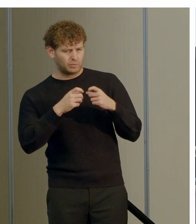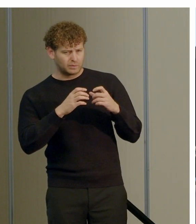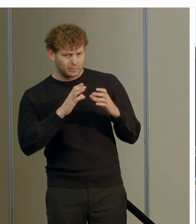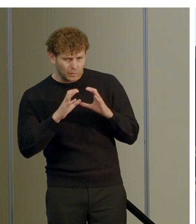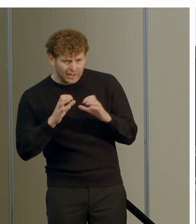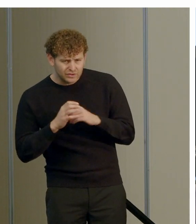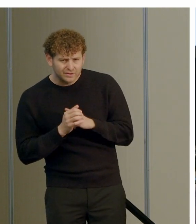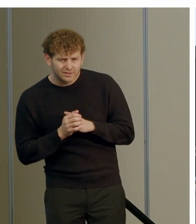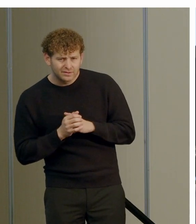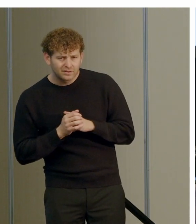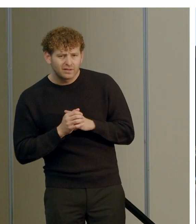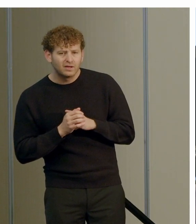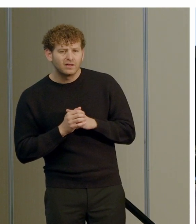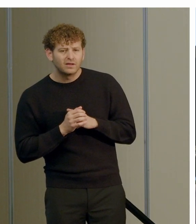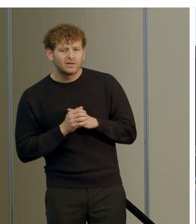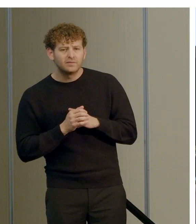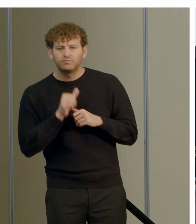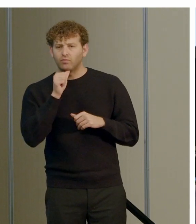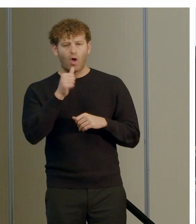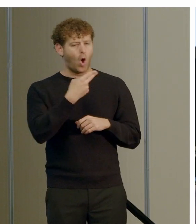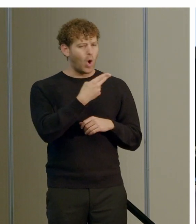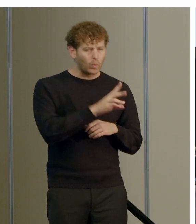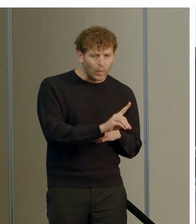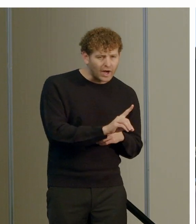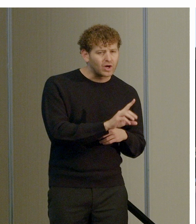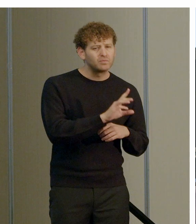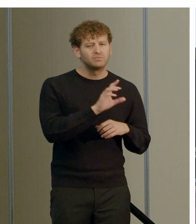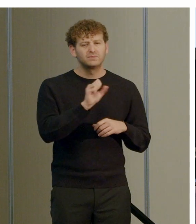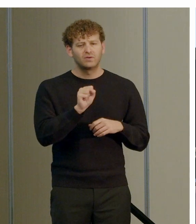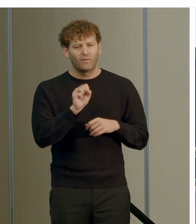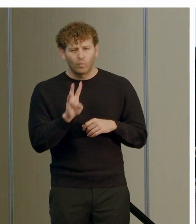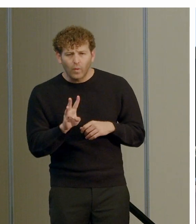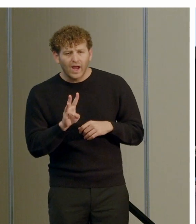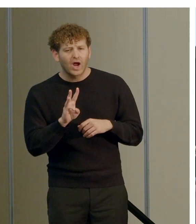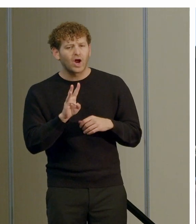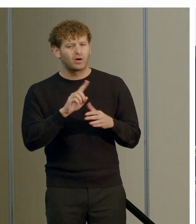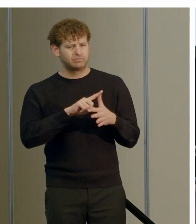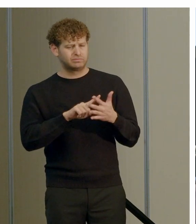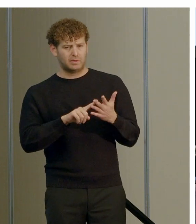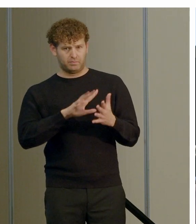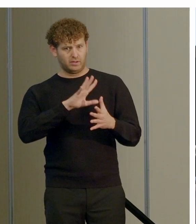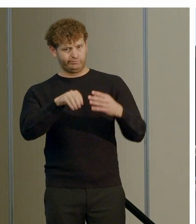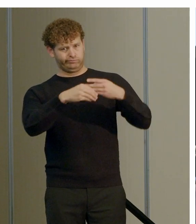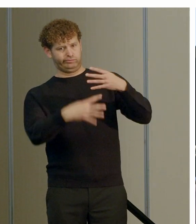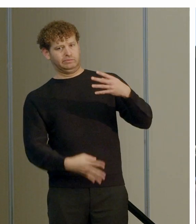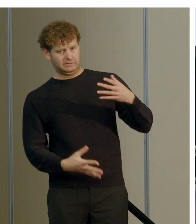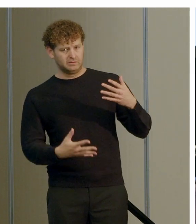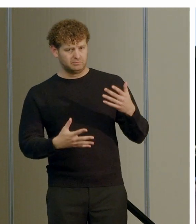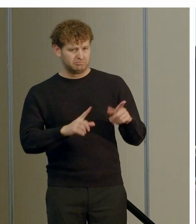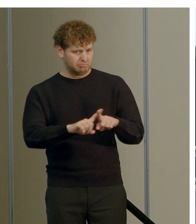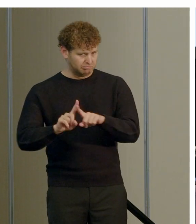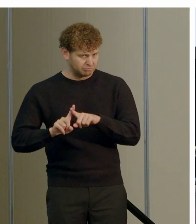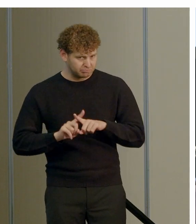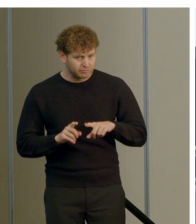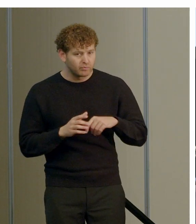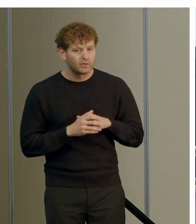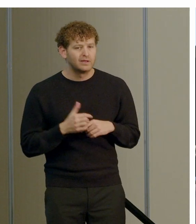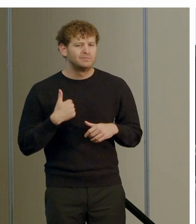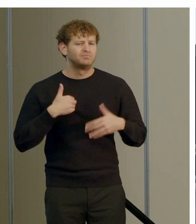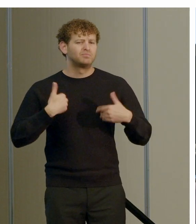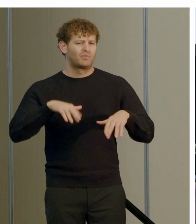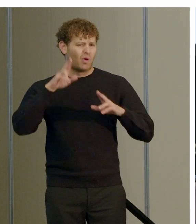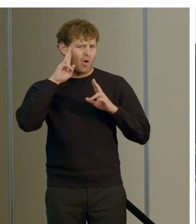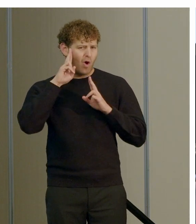hardware, software, but all of that. So I'm honored to be able to do all of that. I run different government-wide things, and again, we're going to get to that